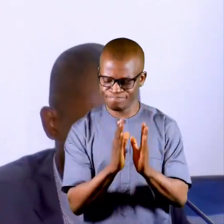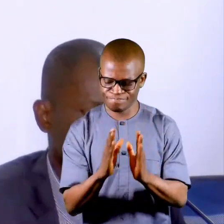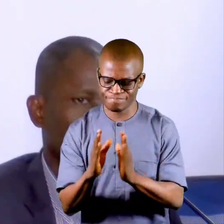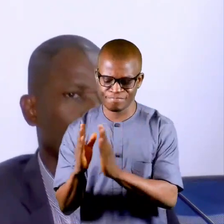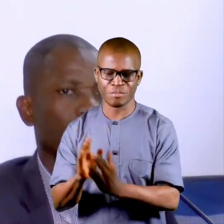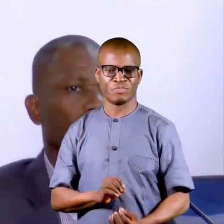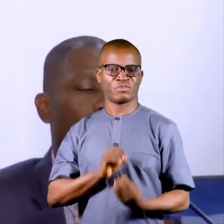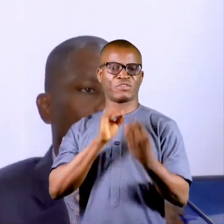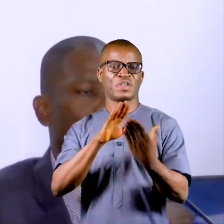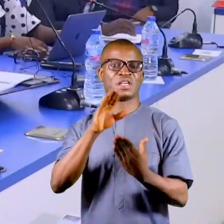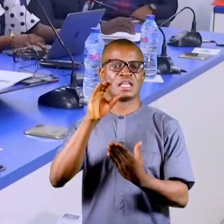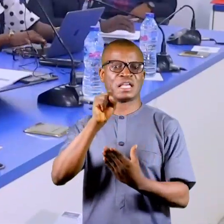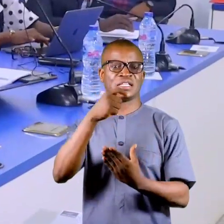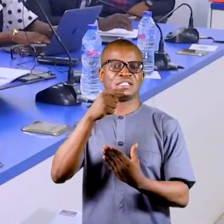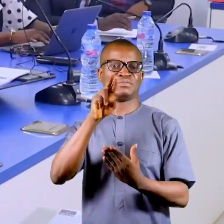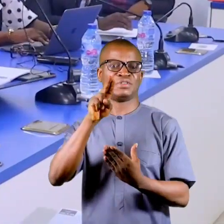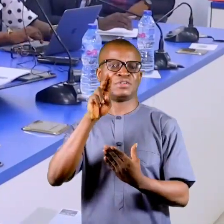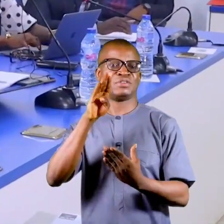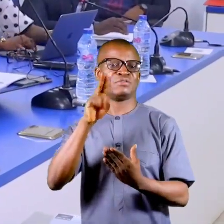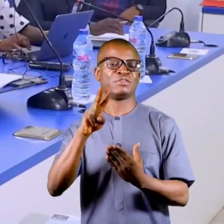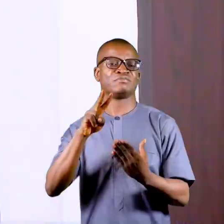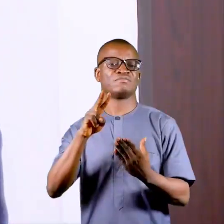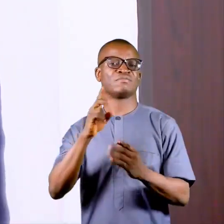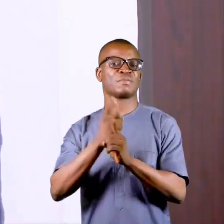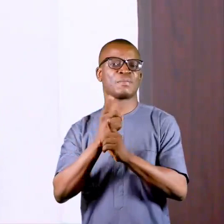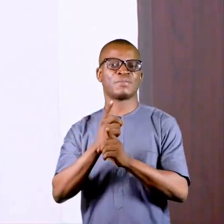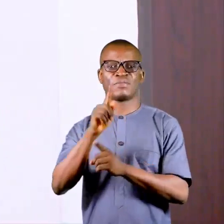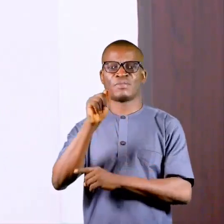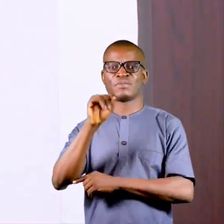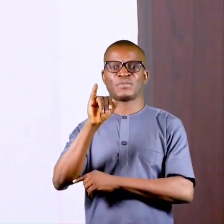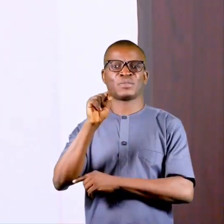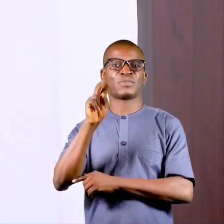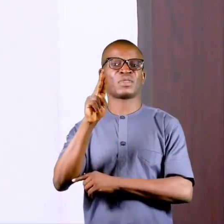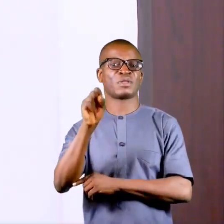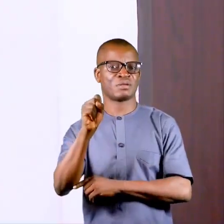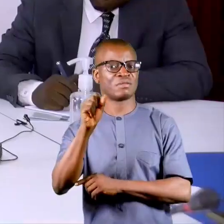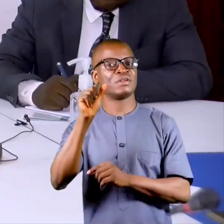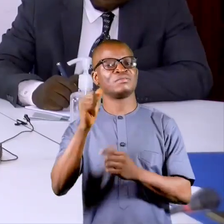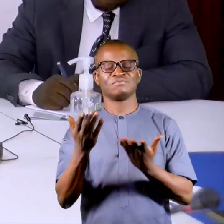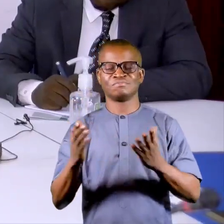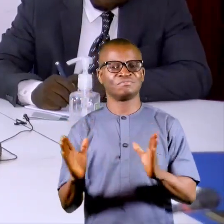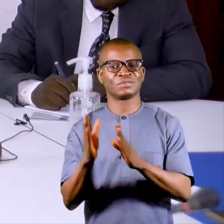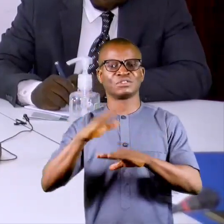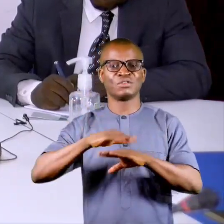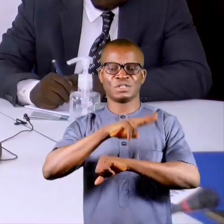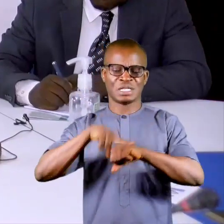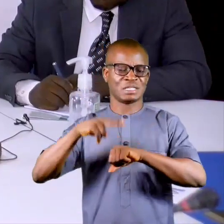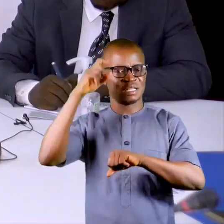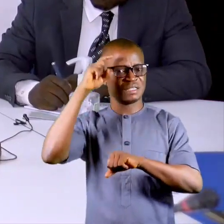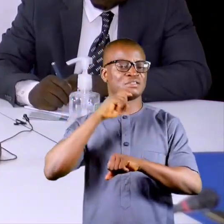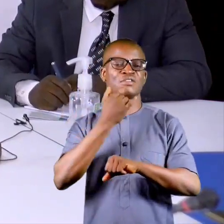confront SGBV frontally. The head of NAPTIP, National Monitoring Center, Titus Mangza, enlightened the team on the National